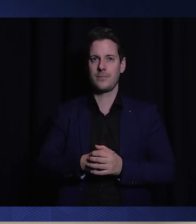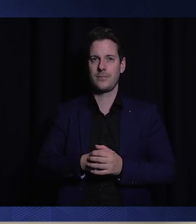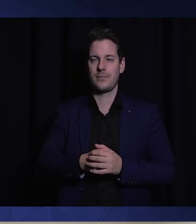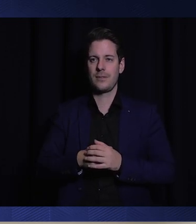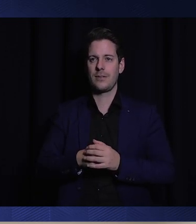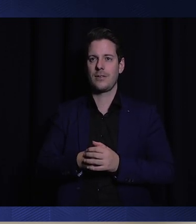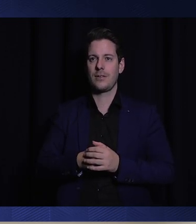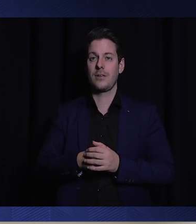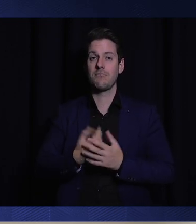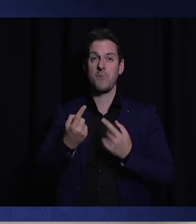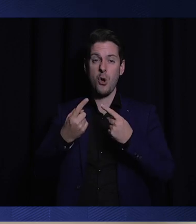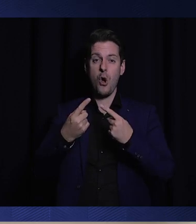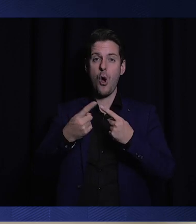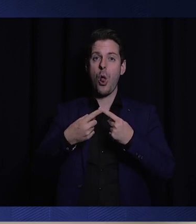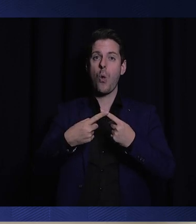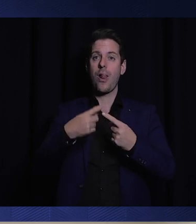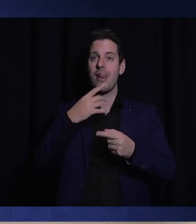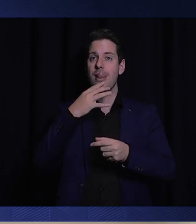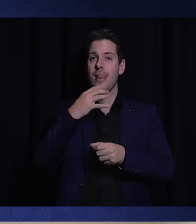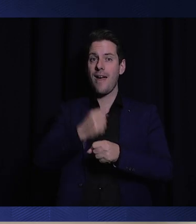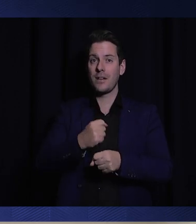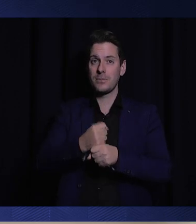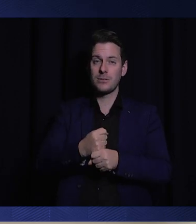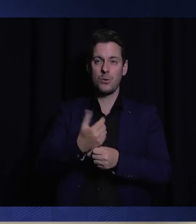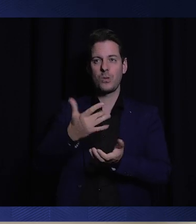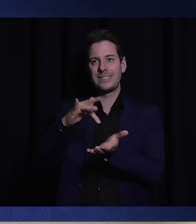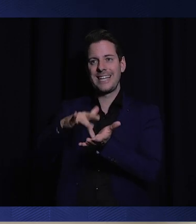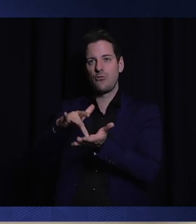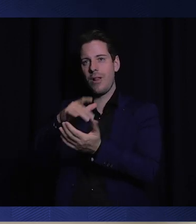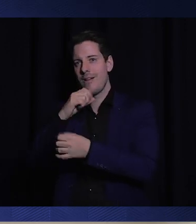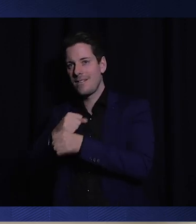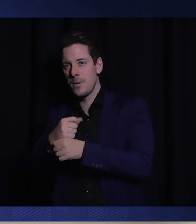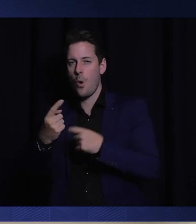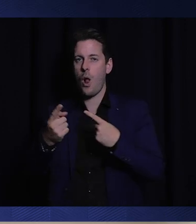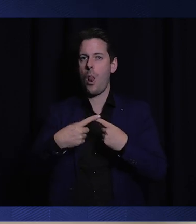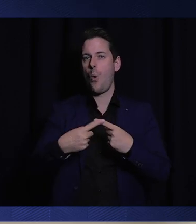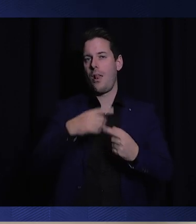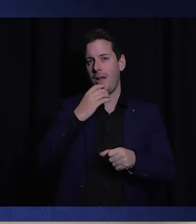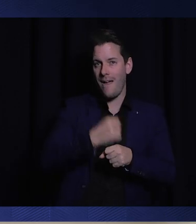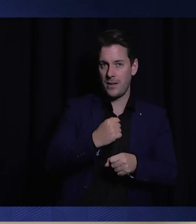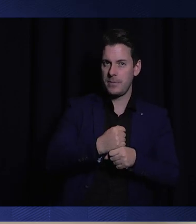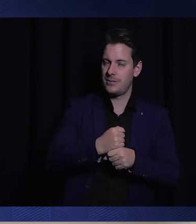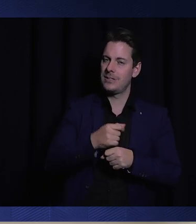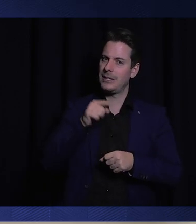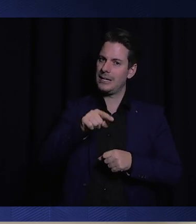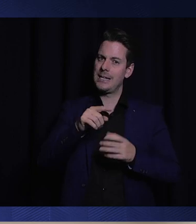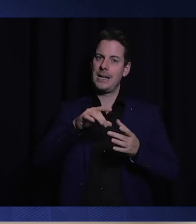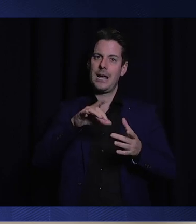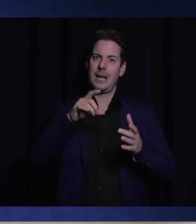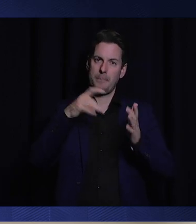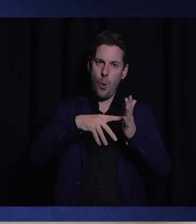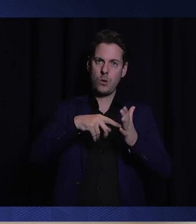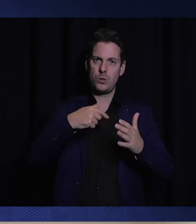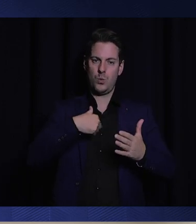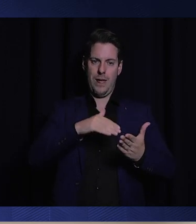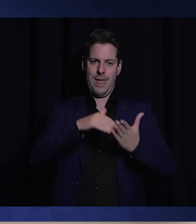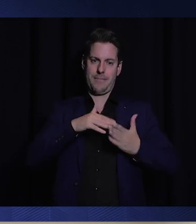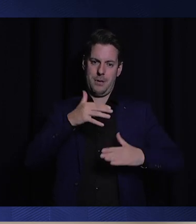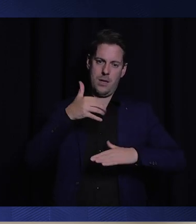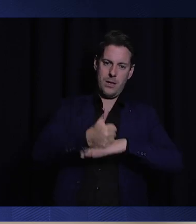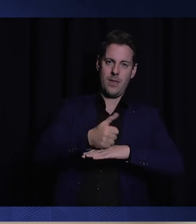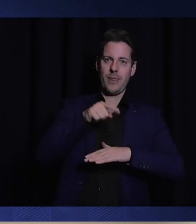Brave indeed. Kia ora, my name's Suzanne Paisley. I work for NEMA New Zealand. My